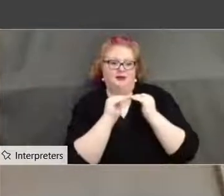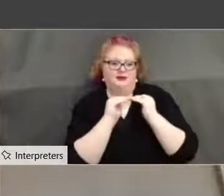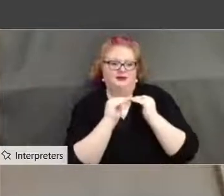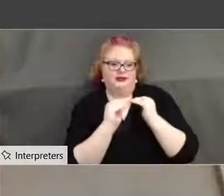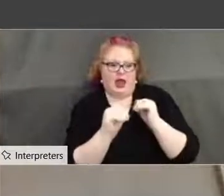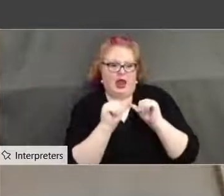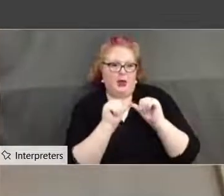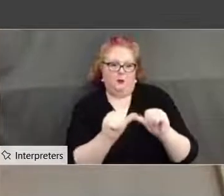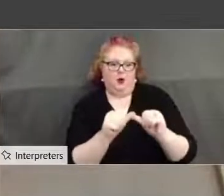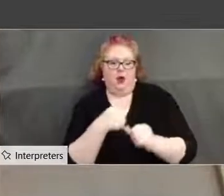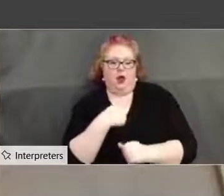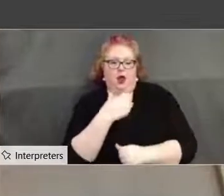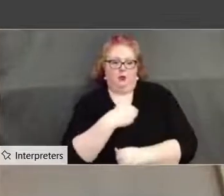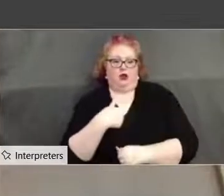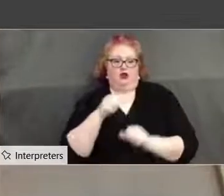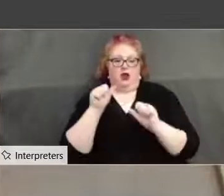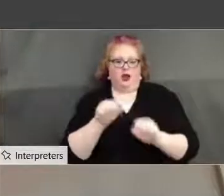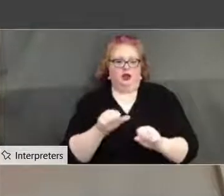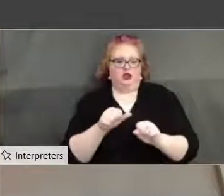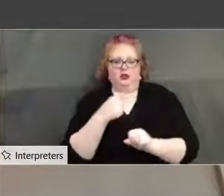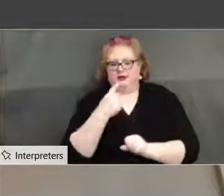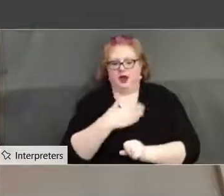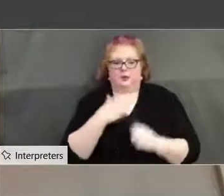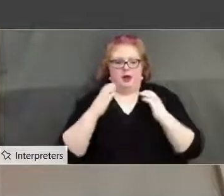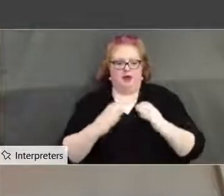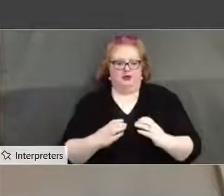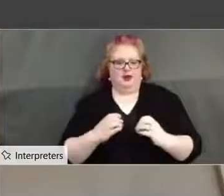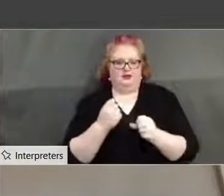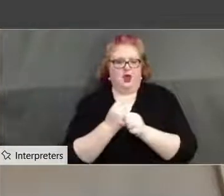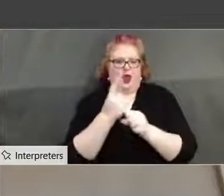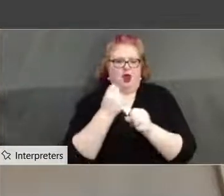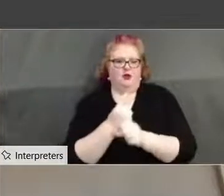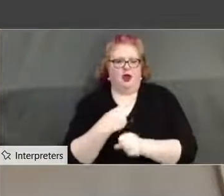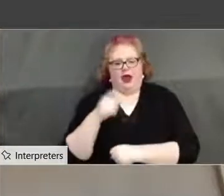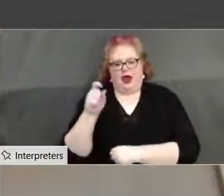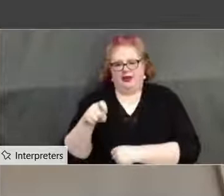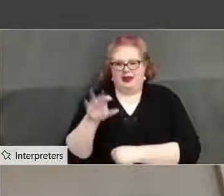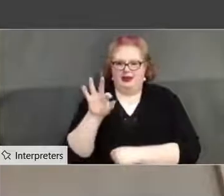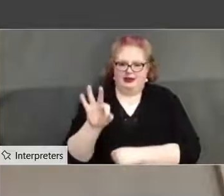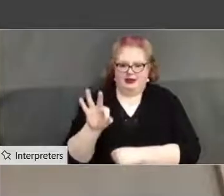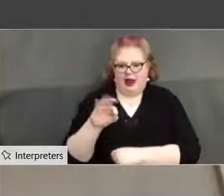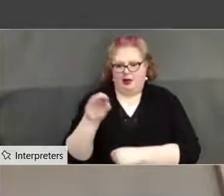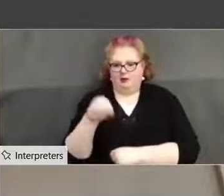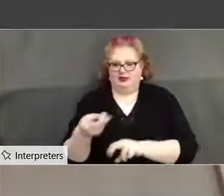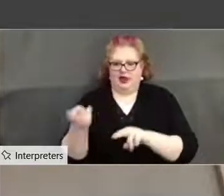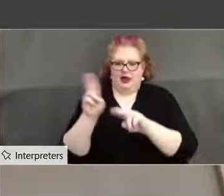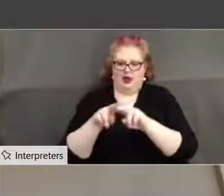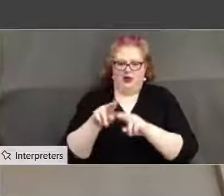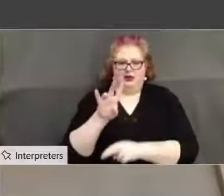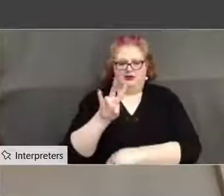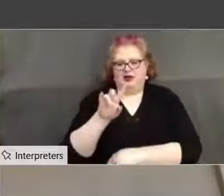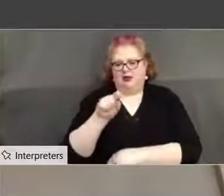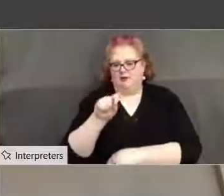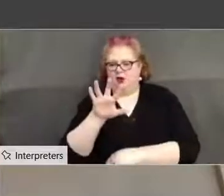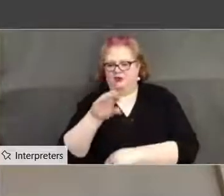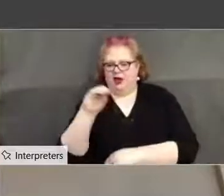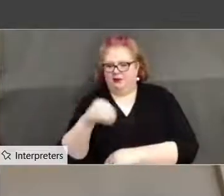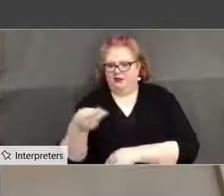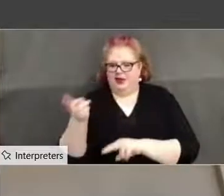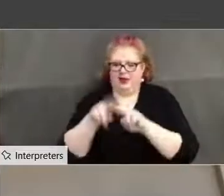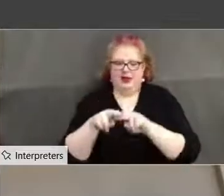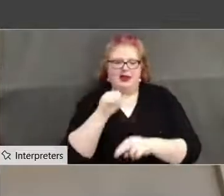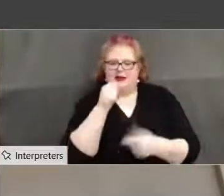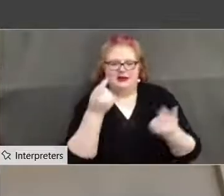to my customers every year and say, I need a 9 or a 7.5% increase. It just doesn't happen because of competitive pressures.